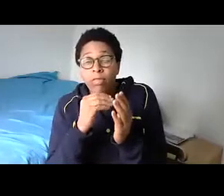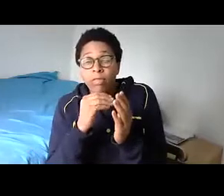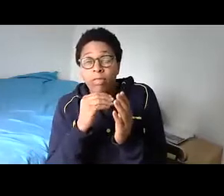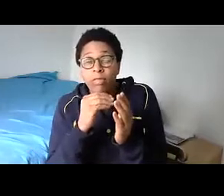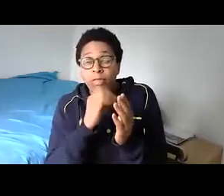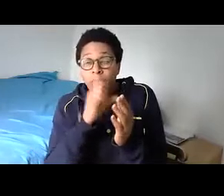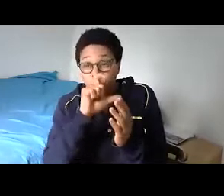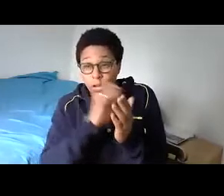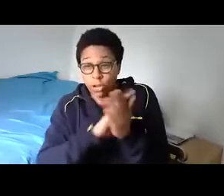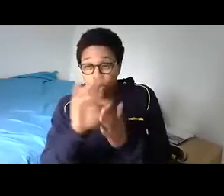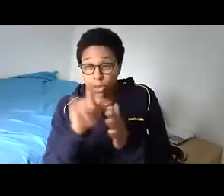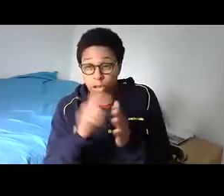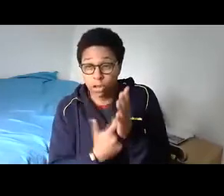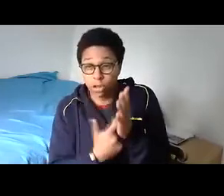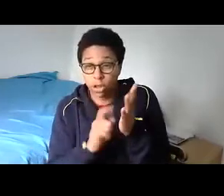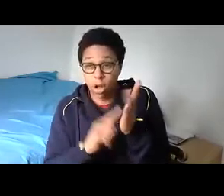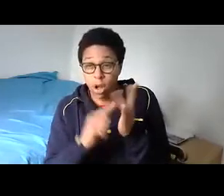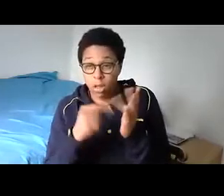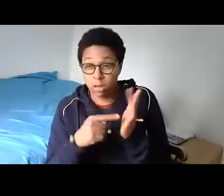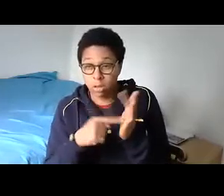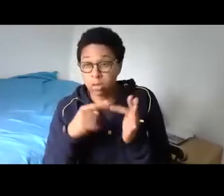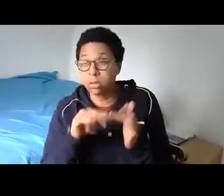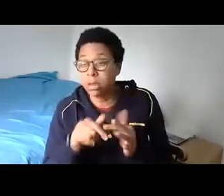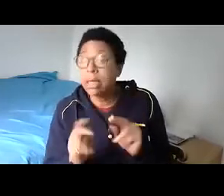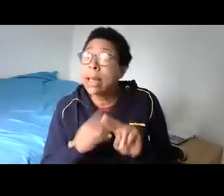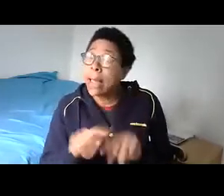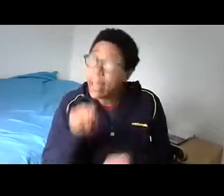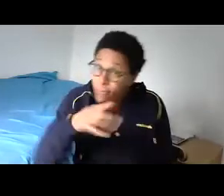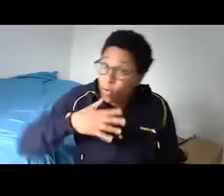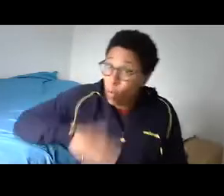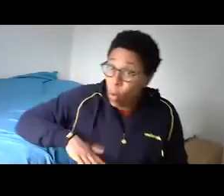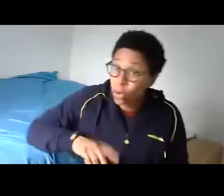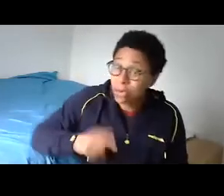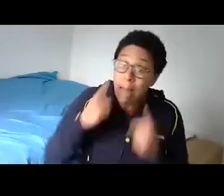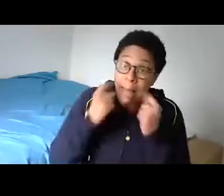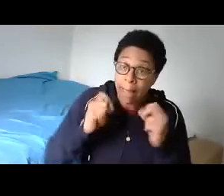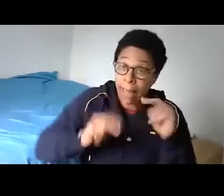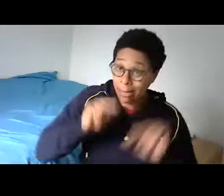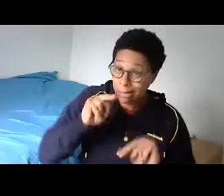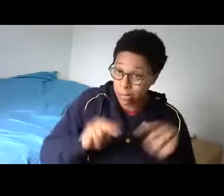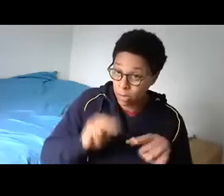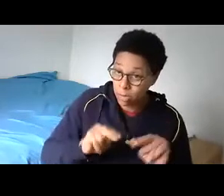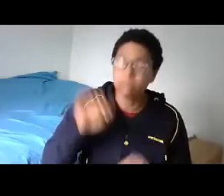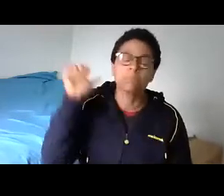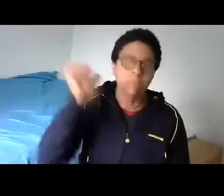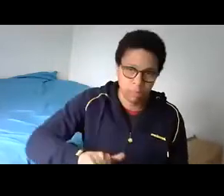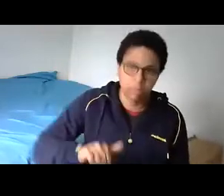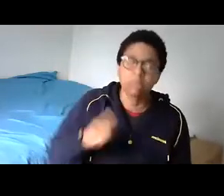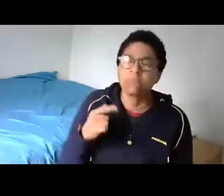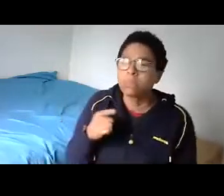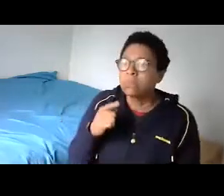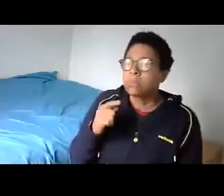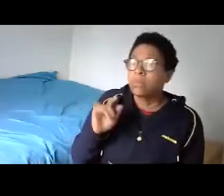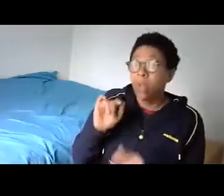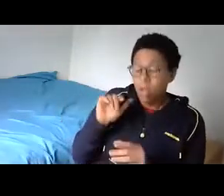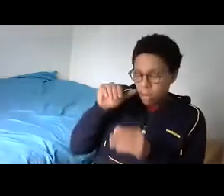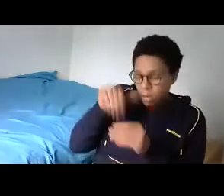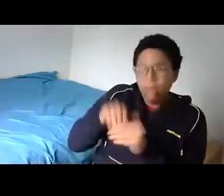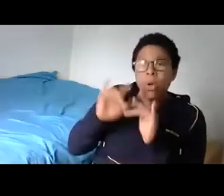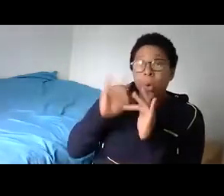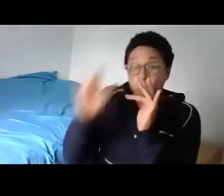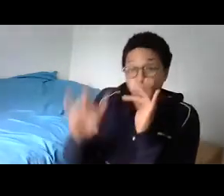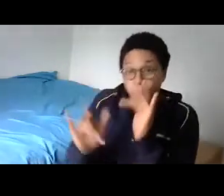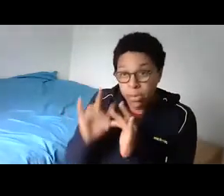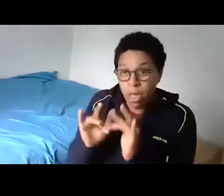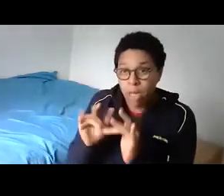much better. If you want a care assessment, you have to, they usually put like on their website, they put a number that you usually